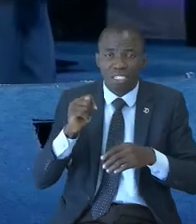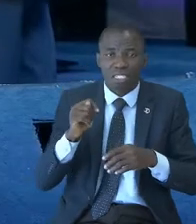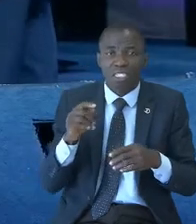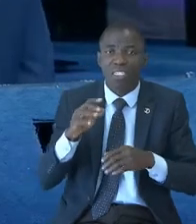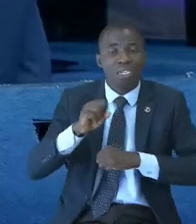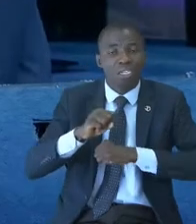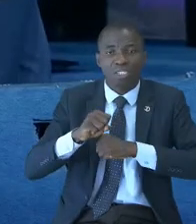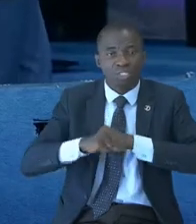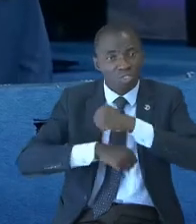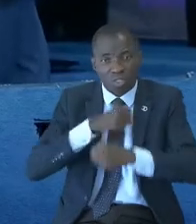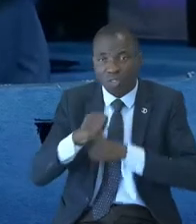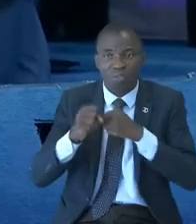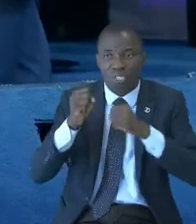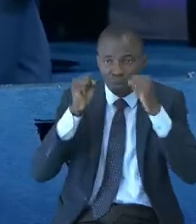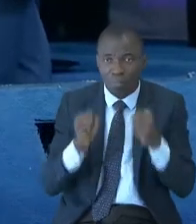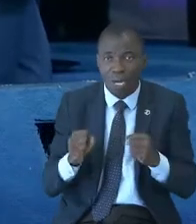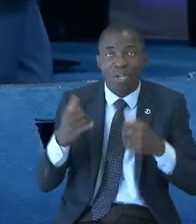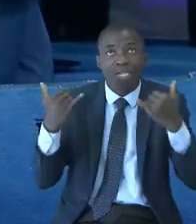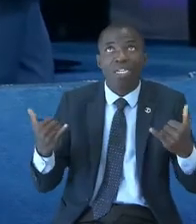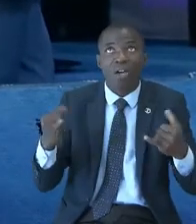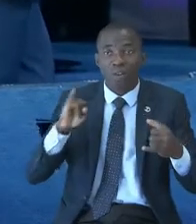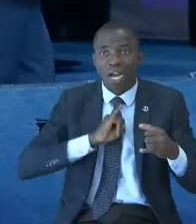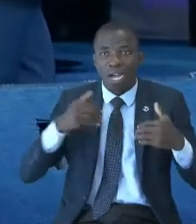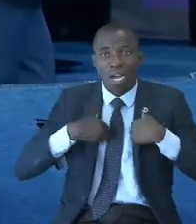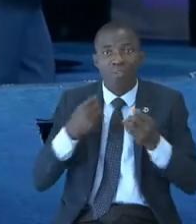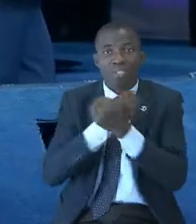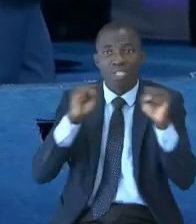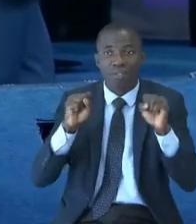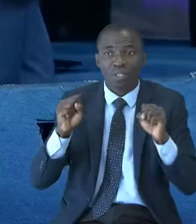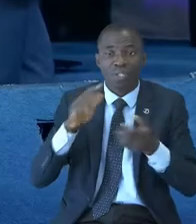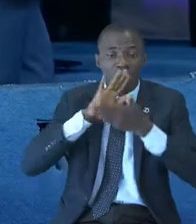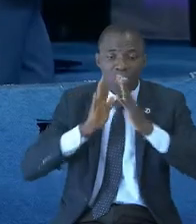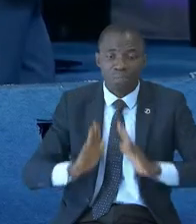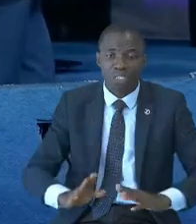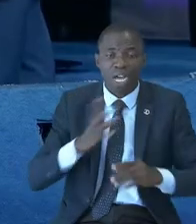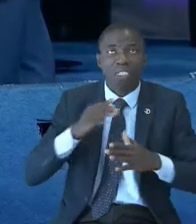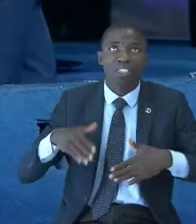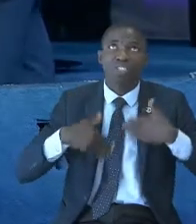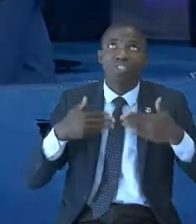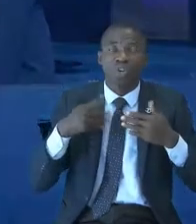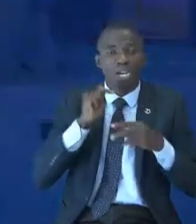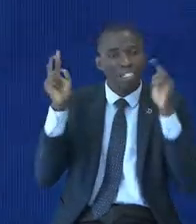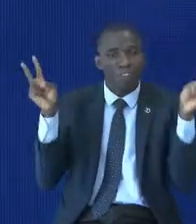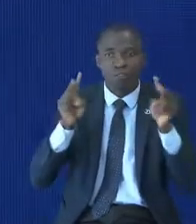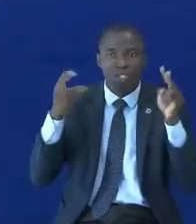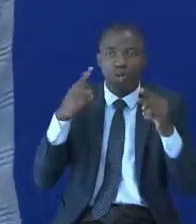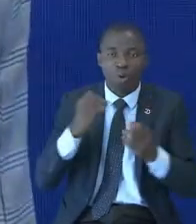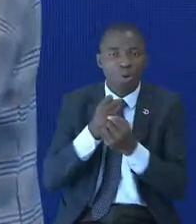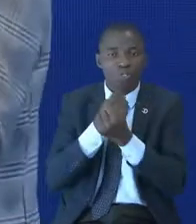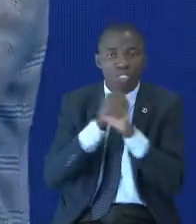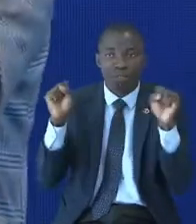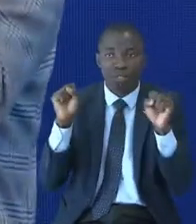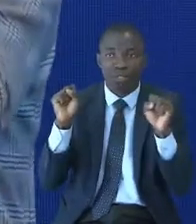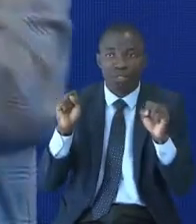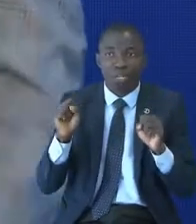power. And now I have salvation and the peace and the joy and the victory of salvation.